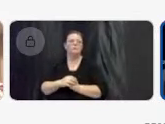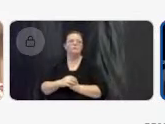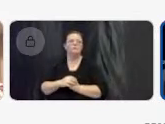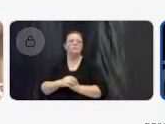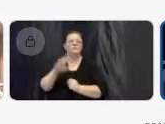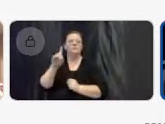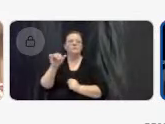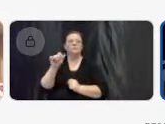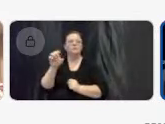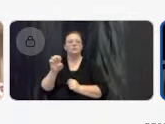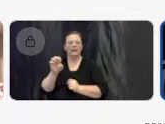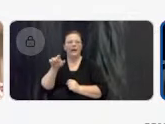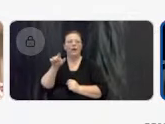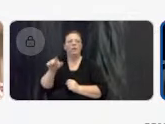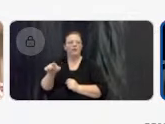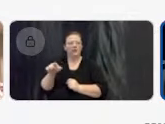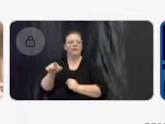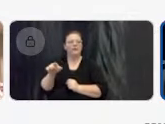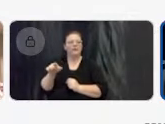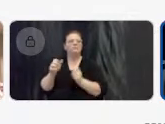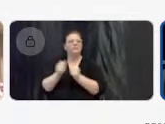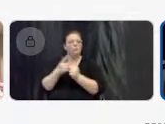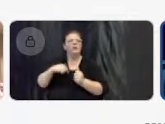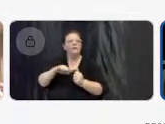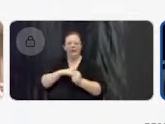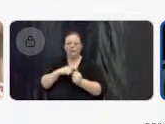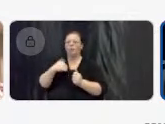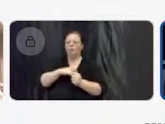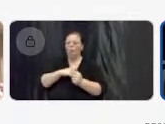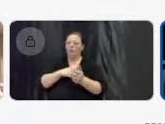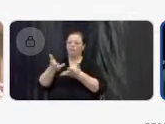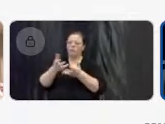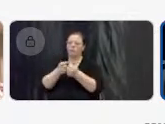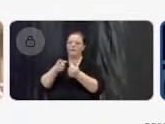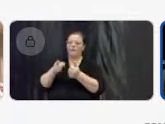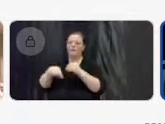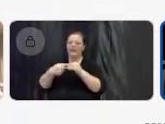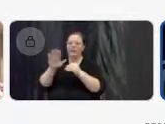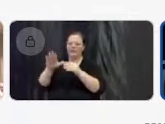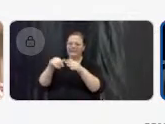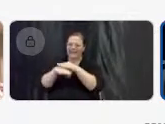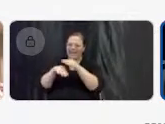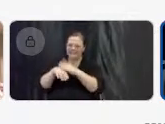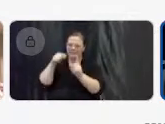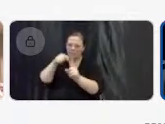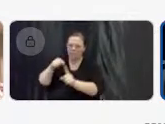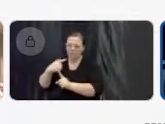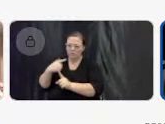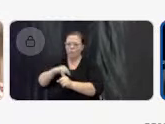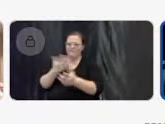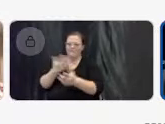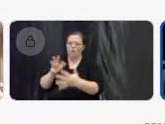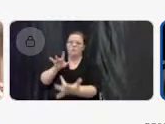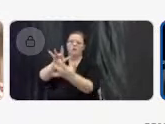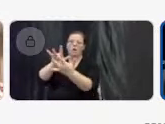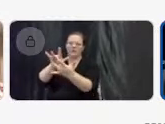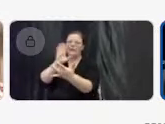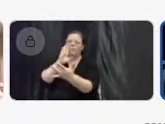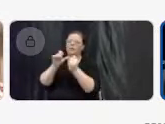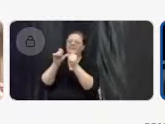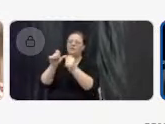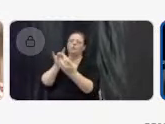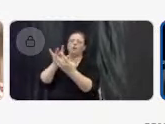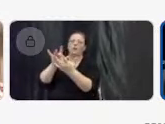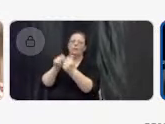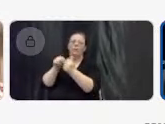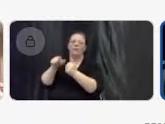Bill Hernsberger has been with us. We visited with him about his access points. We have been in contact with him and will continue to be in